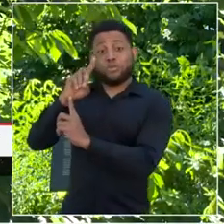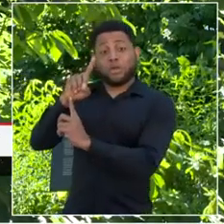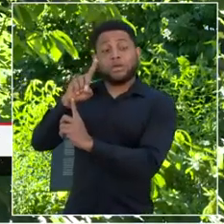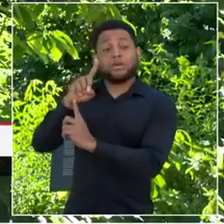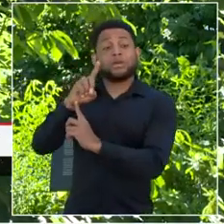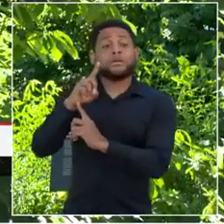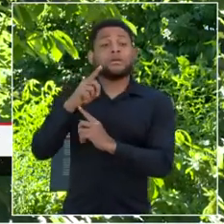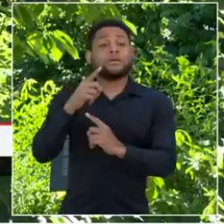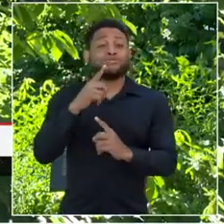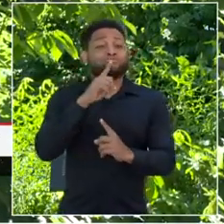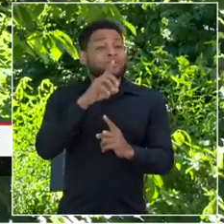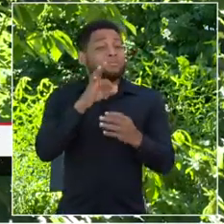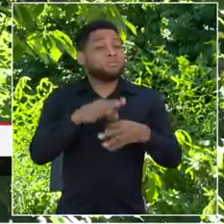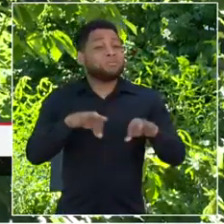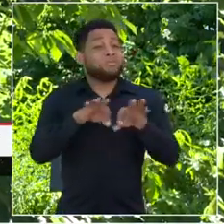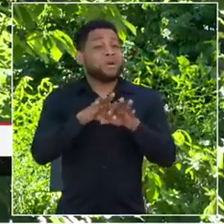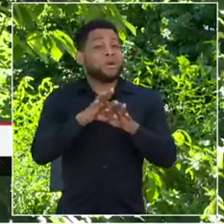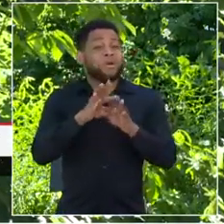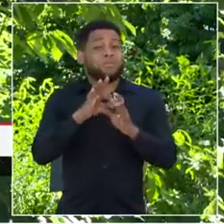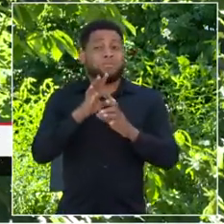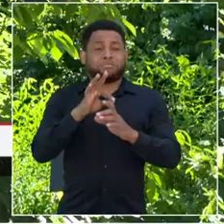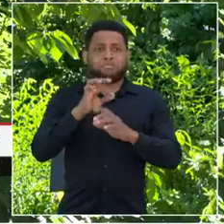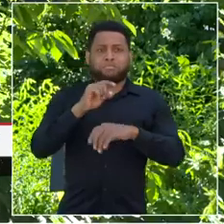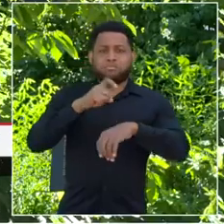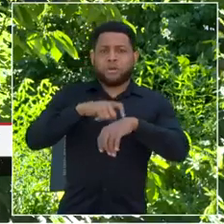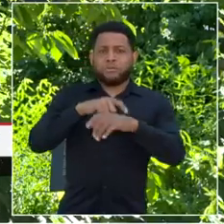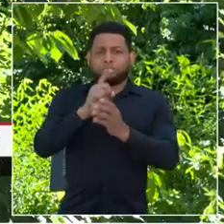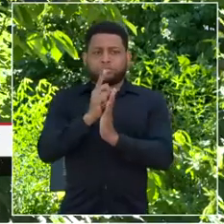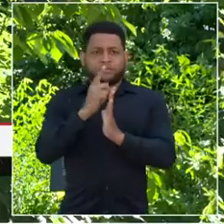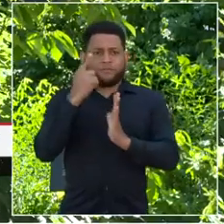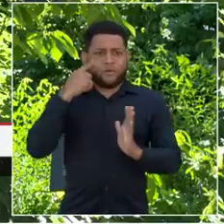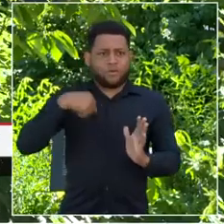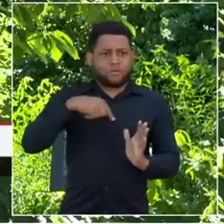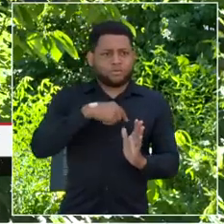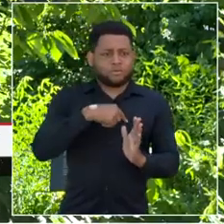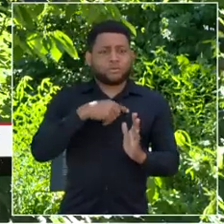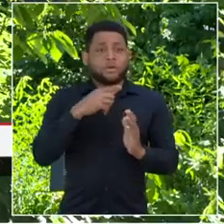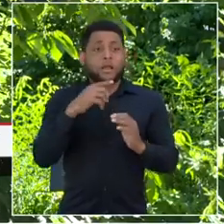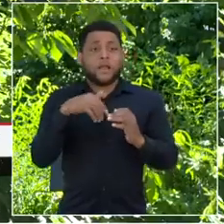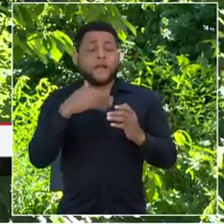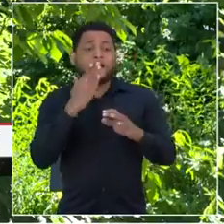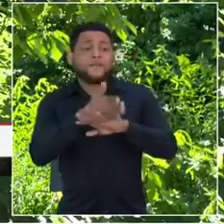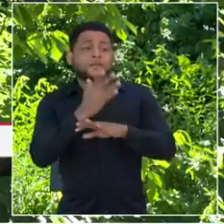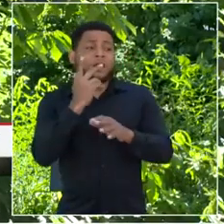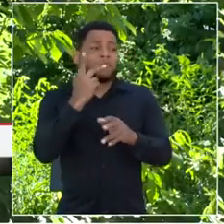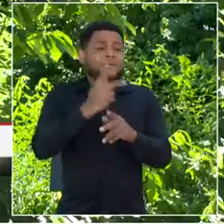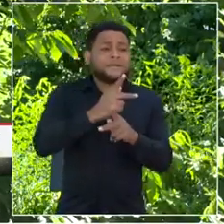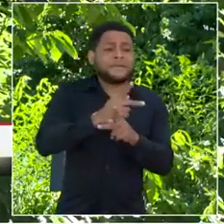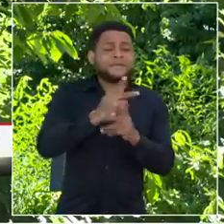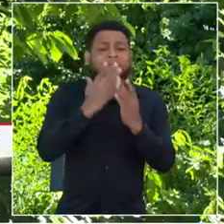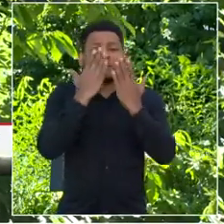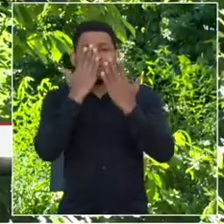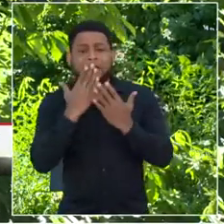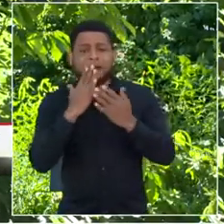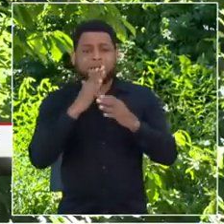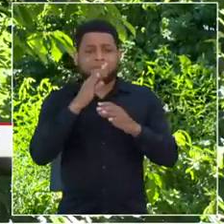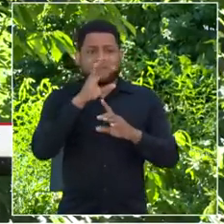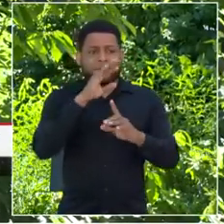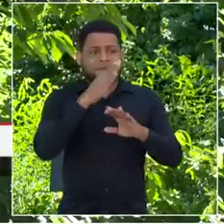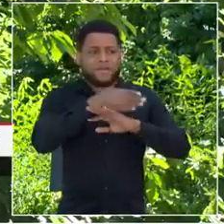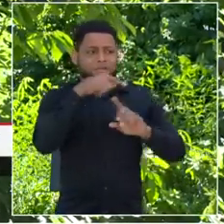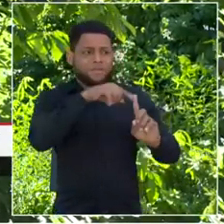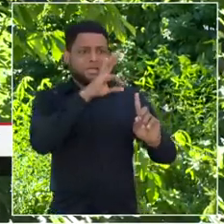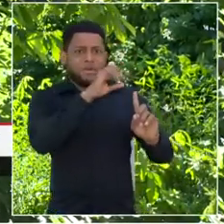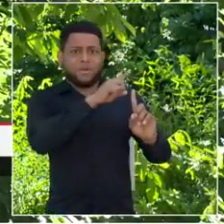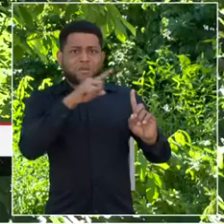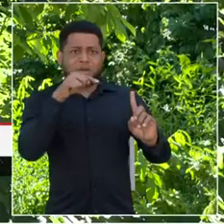and an industry as we were trying to find our way back after the unfortunate events of 9/11. But the thing I remember, because I live on Capitol Hill,